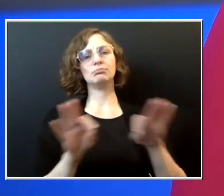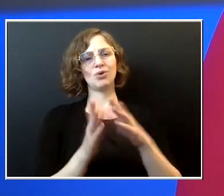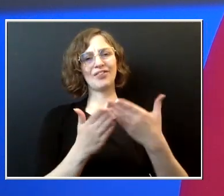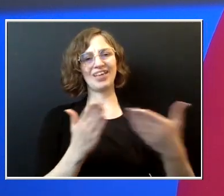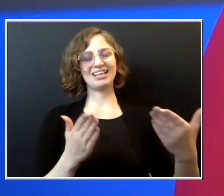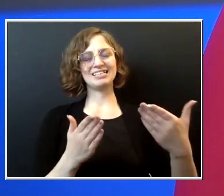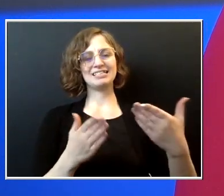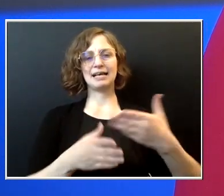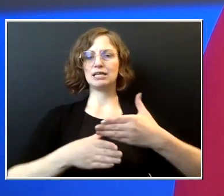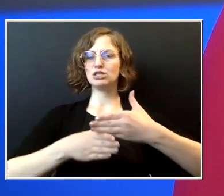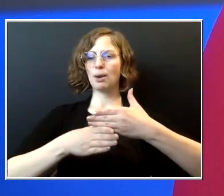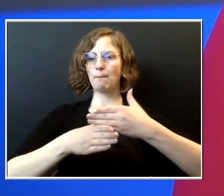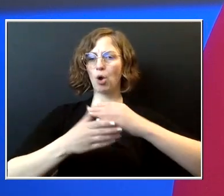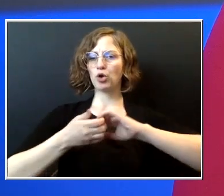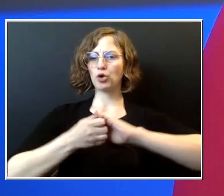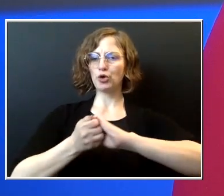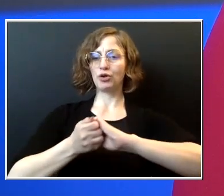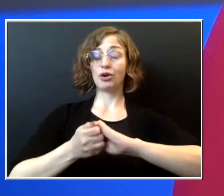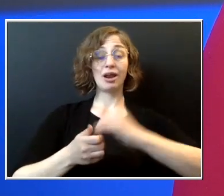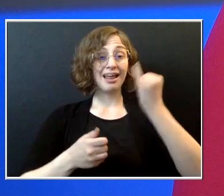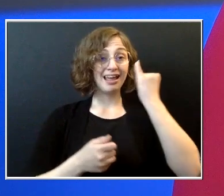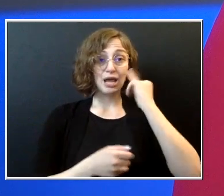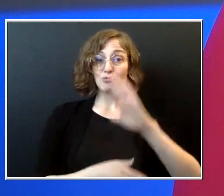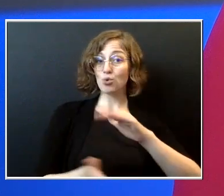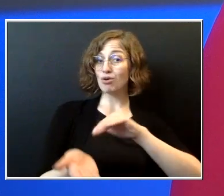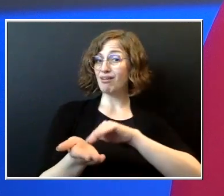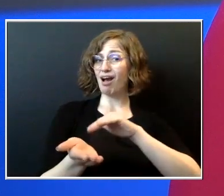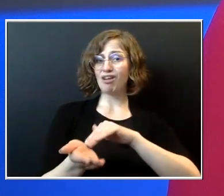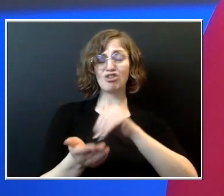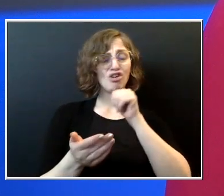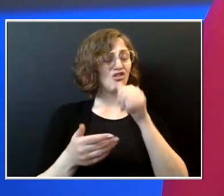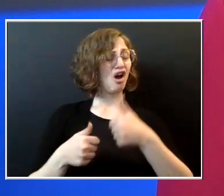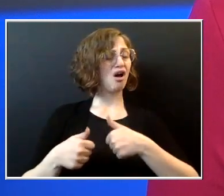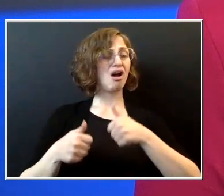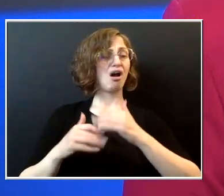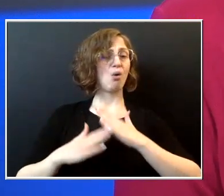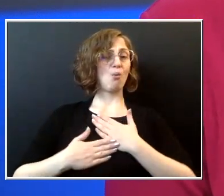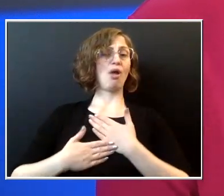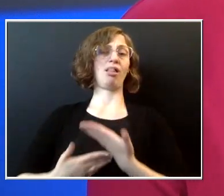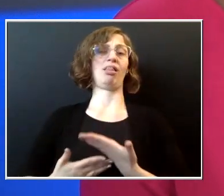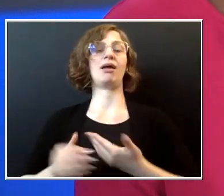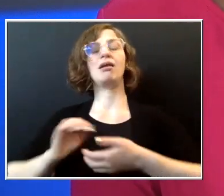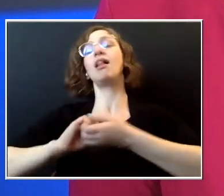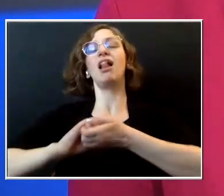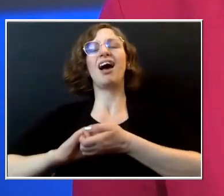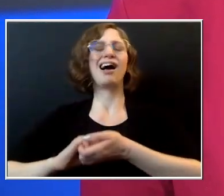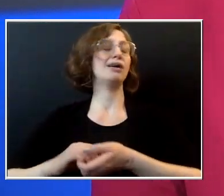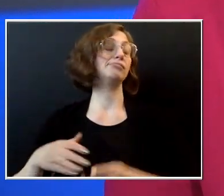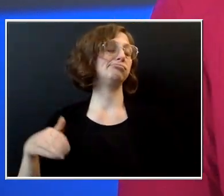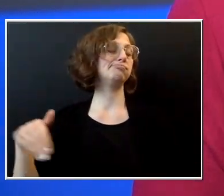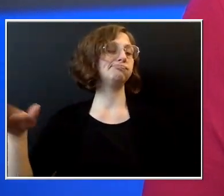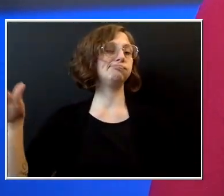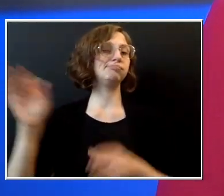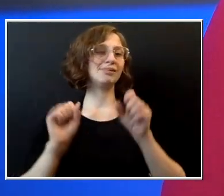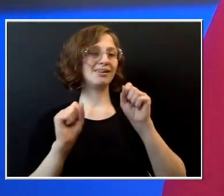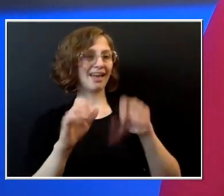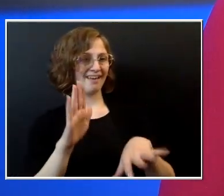don't have a doctor that's willing to partner with you, there's more than one. You can find a doctor that fits. I was